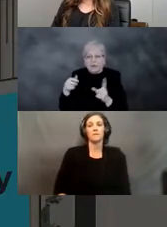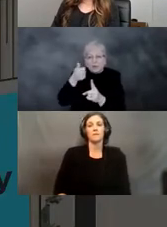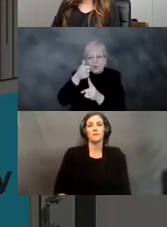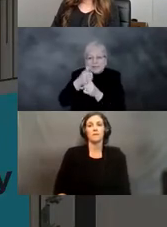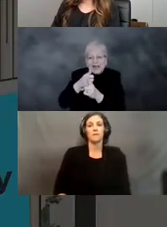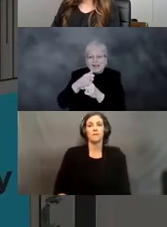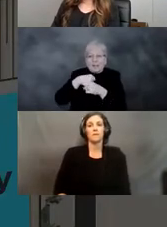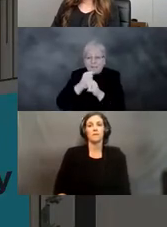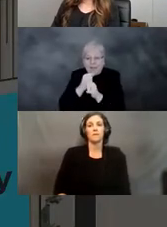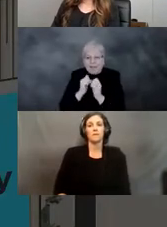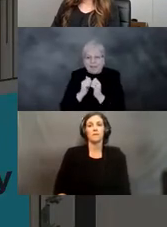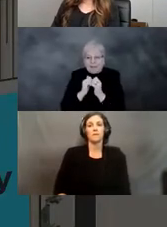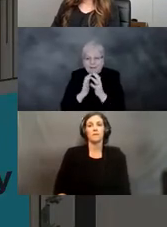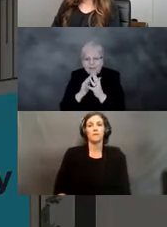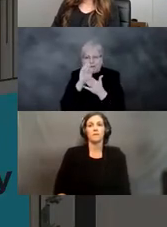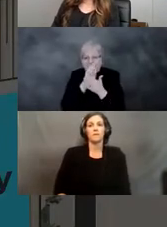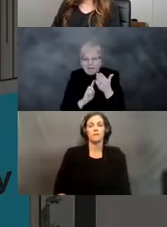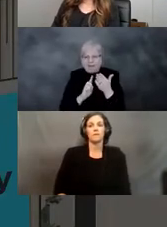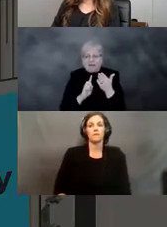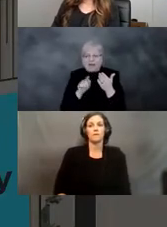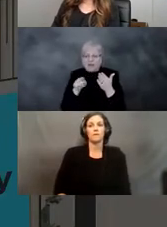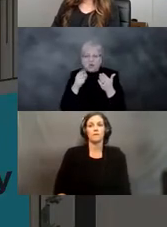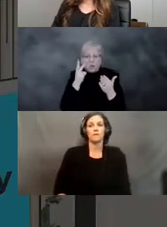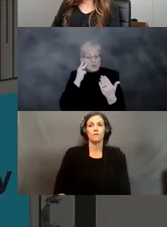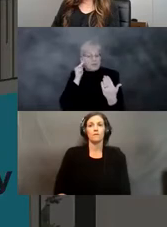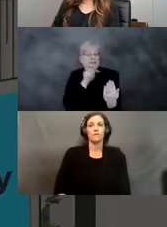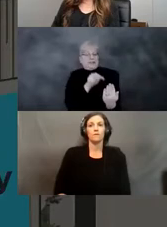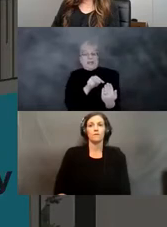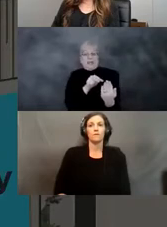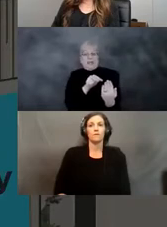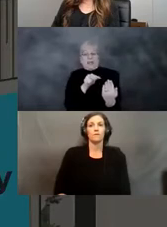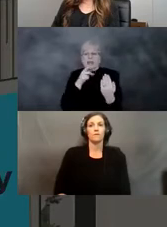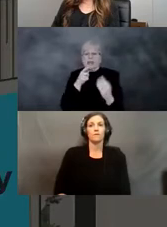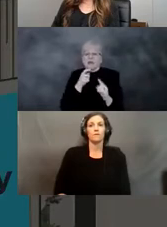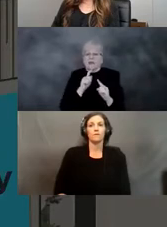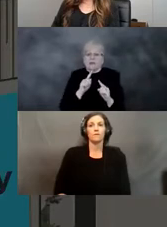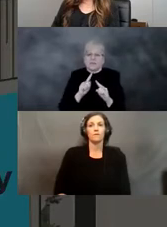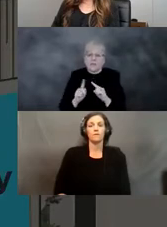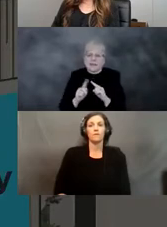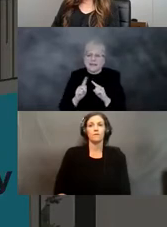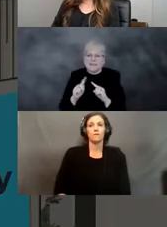seeing or viewing from all of the filters